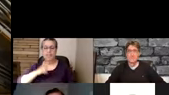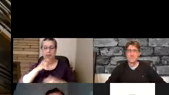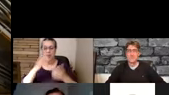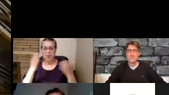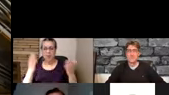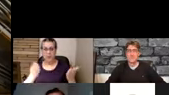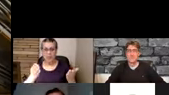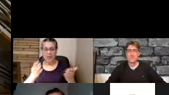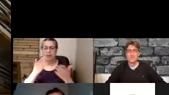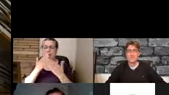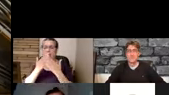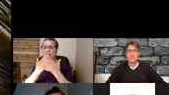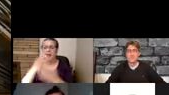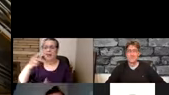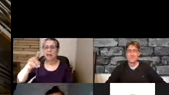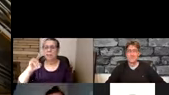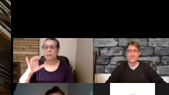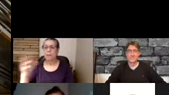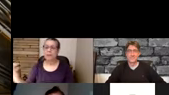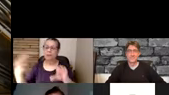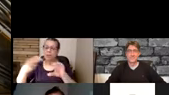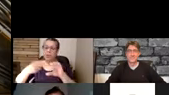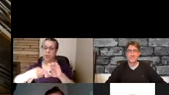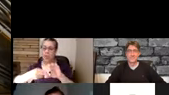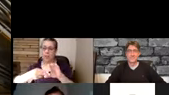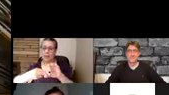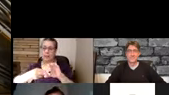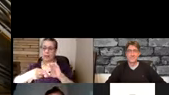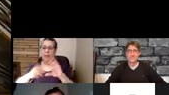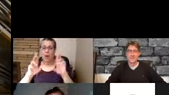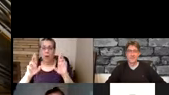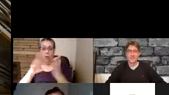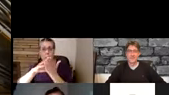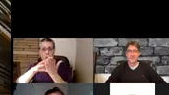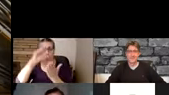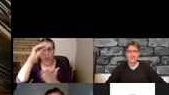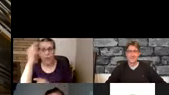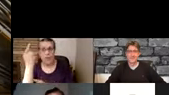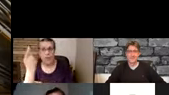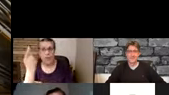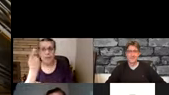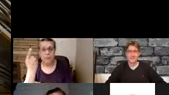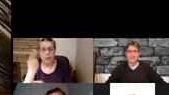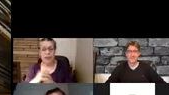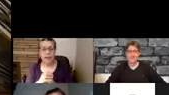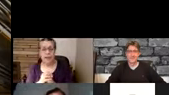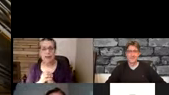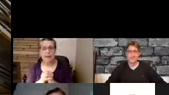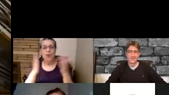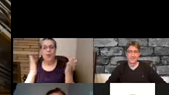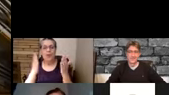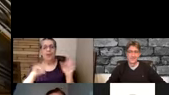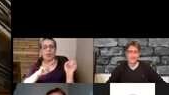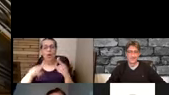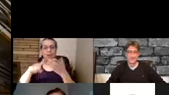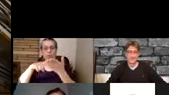in the public for coming and being part of this process tonight. We hope you have learned something about the future of our system. We encourage you to check out all of